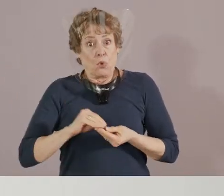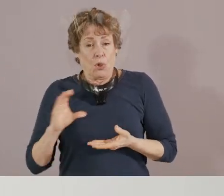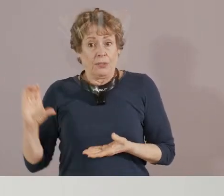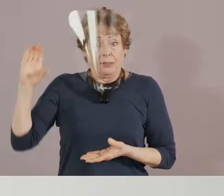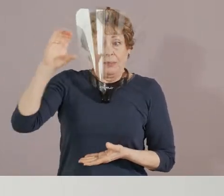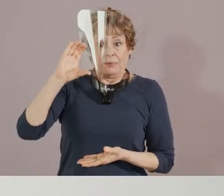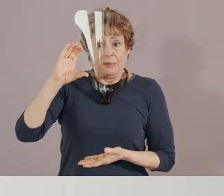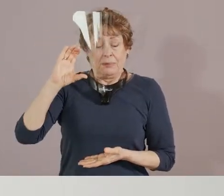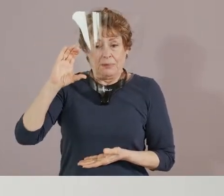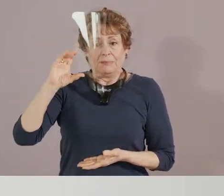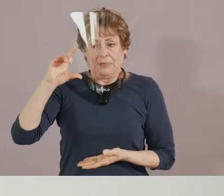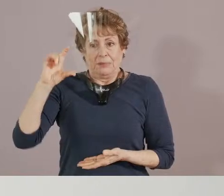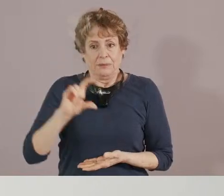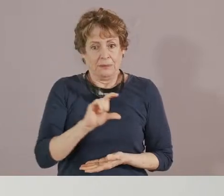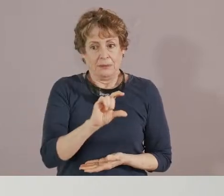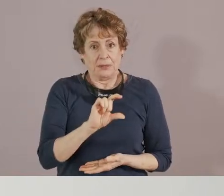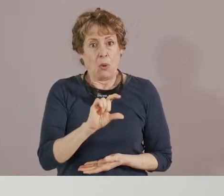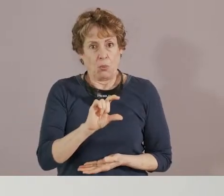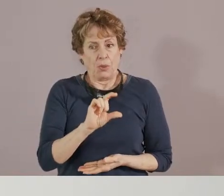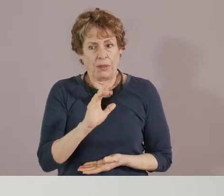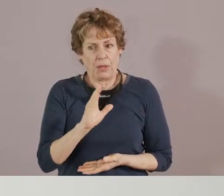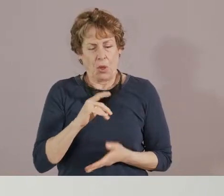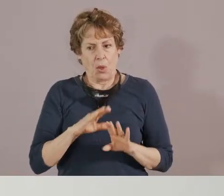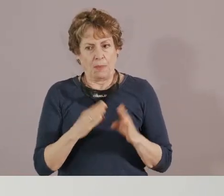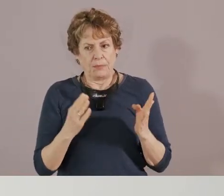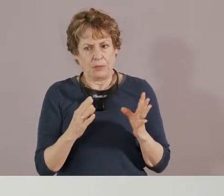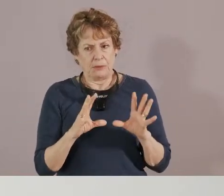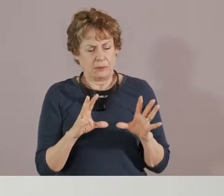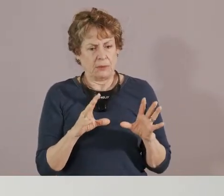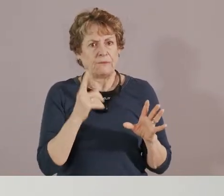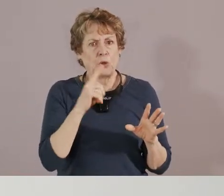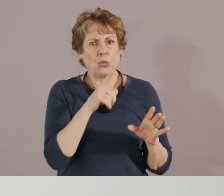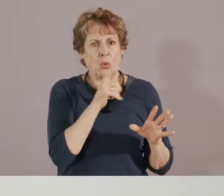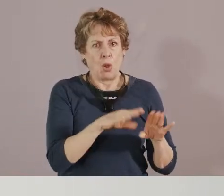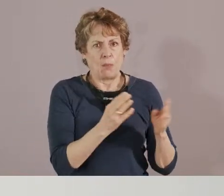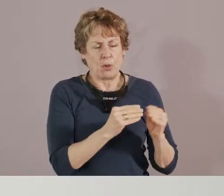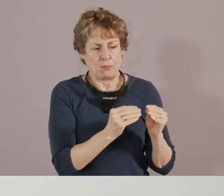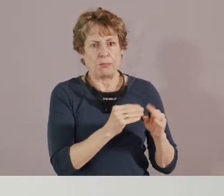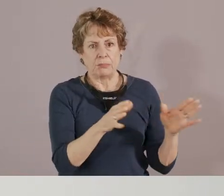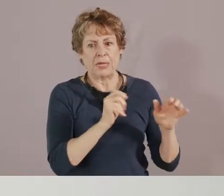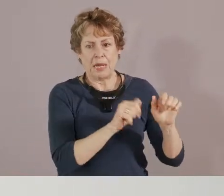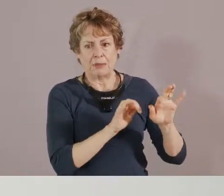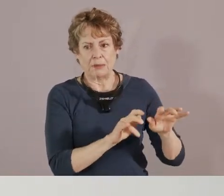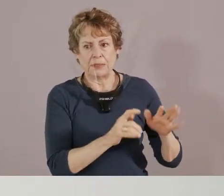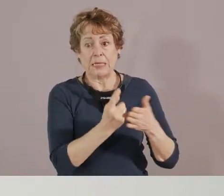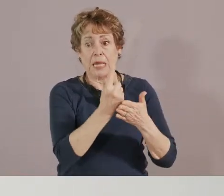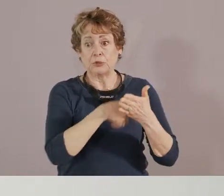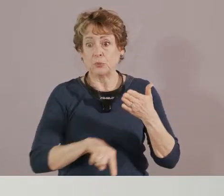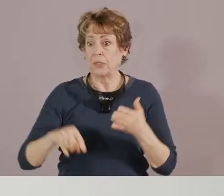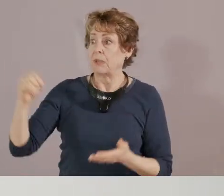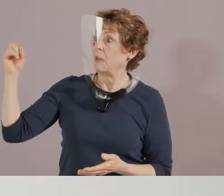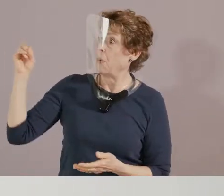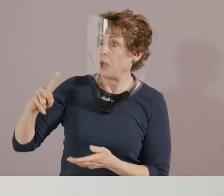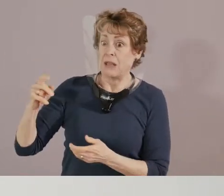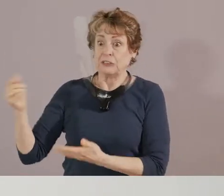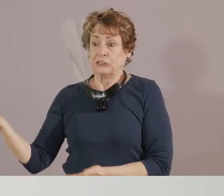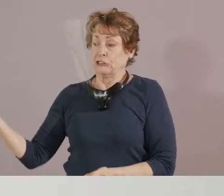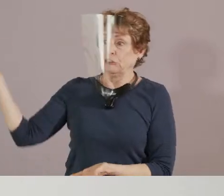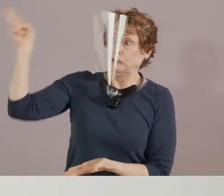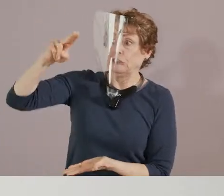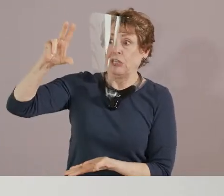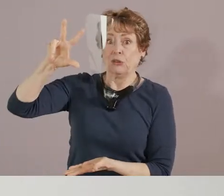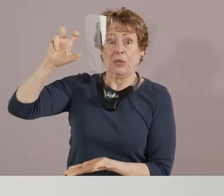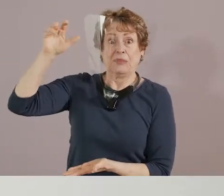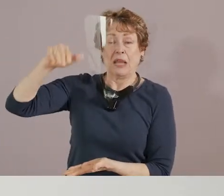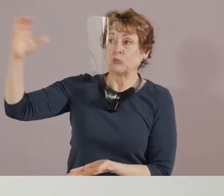say next week they come up with the 300,000 additional doses that we ask. We're not going to wait until February or whenever